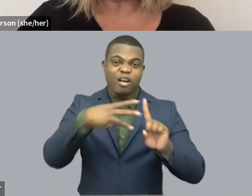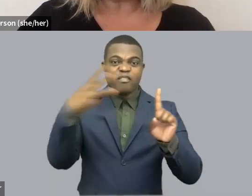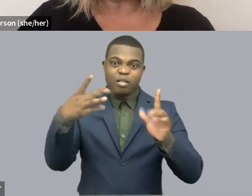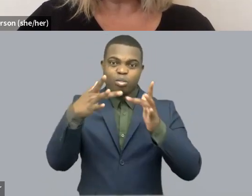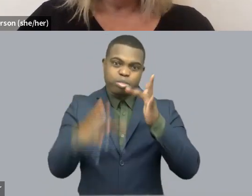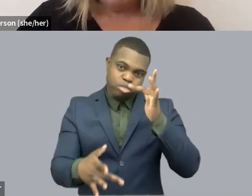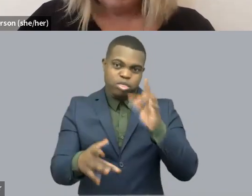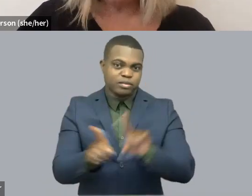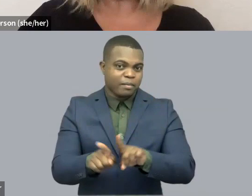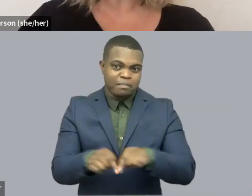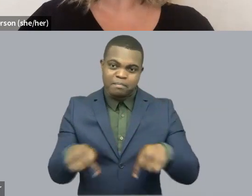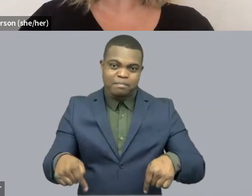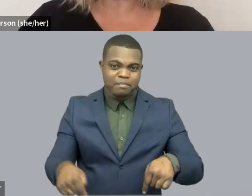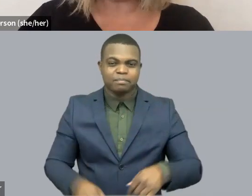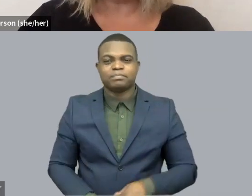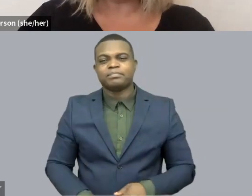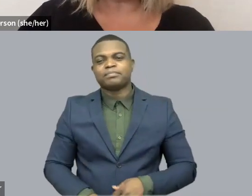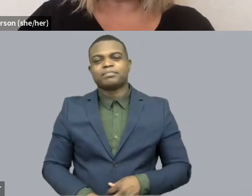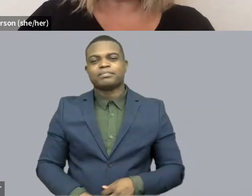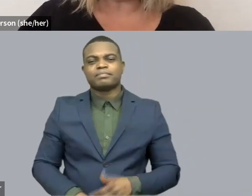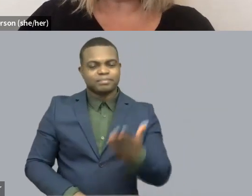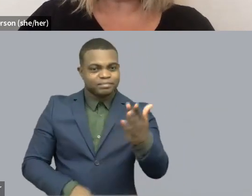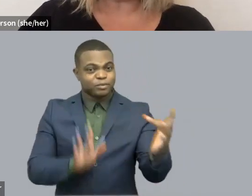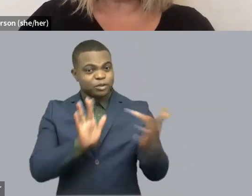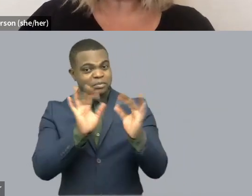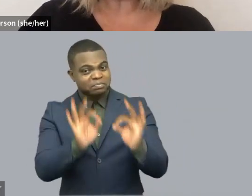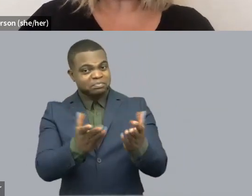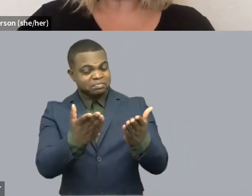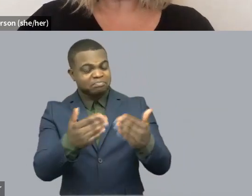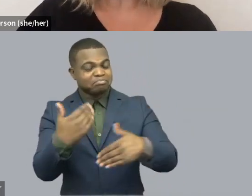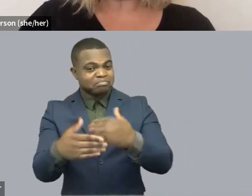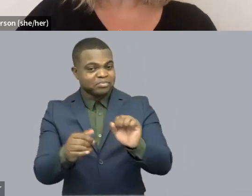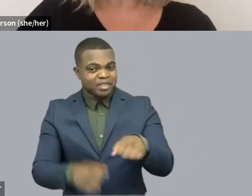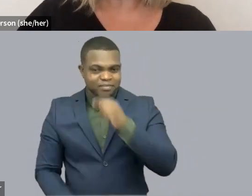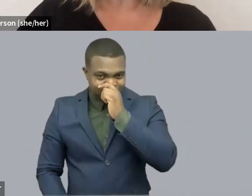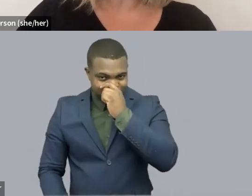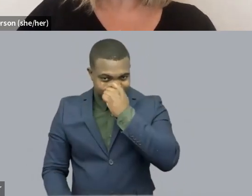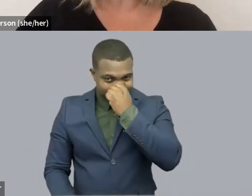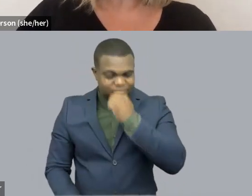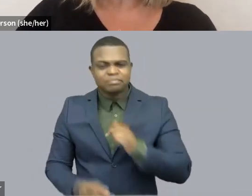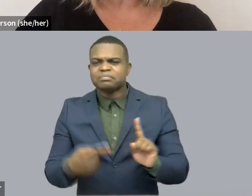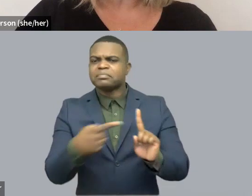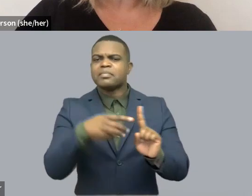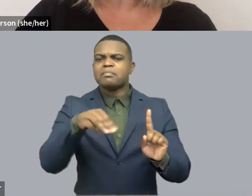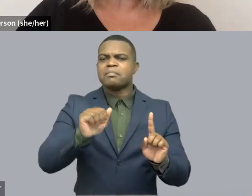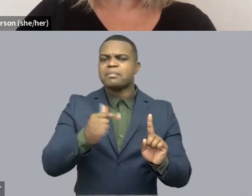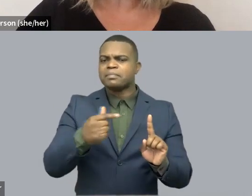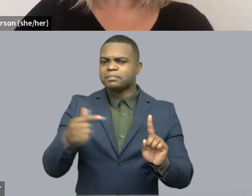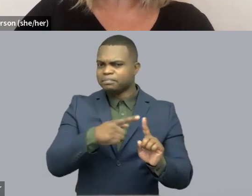Matt was mentioning, and maybe, I mean, just providing a couple of resources. Indeed, what I was mentioning is